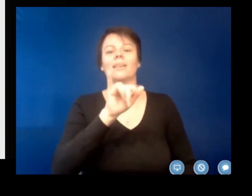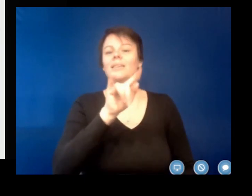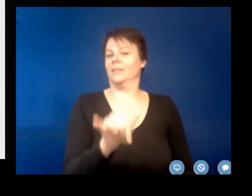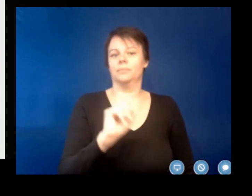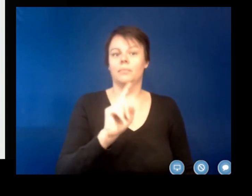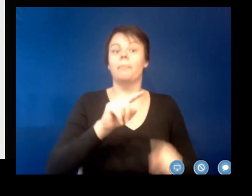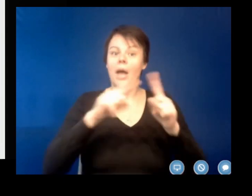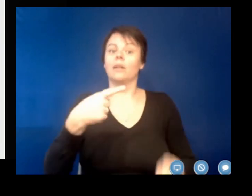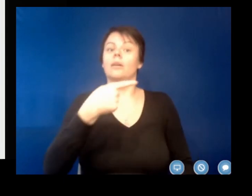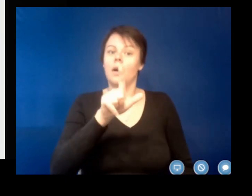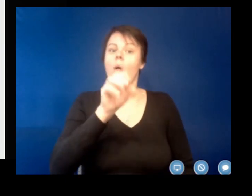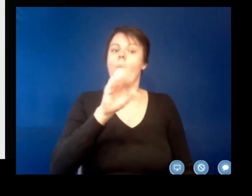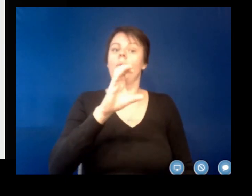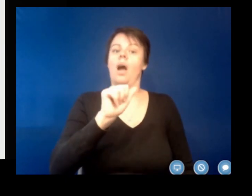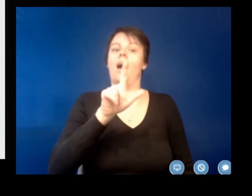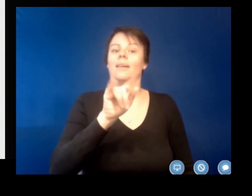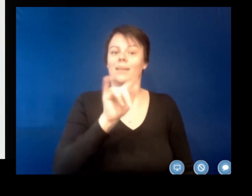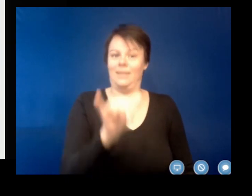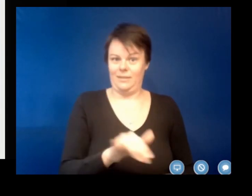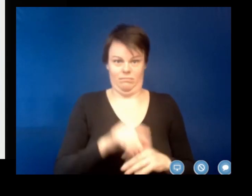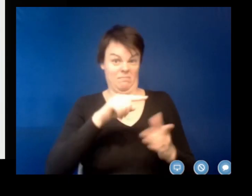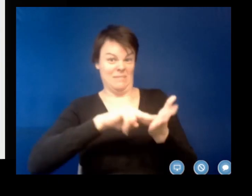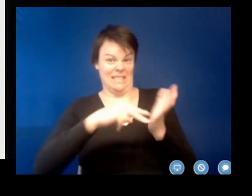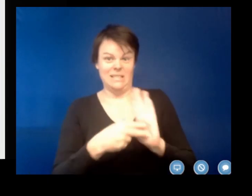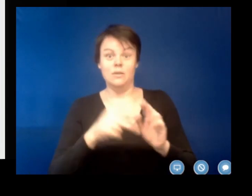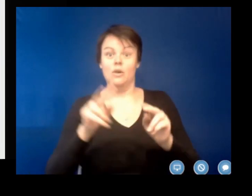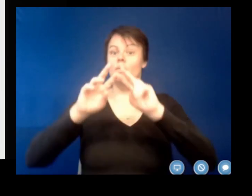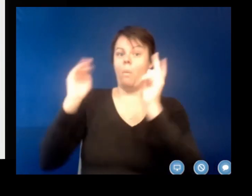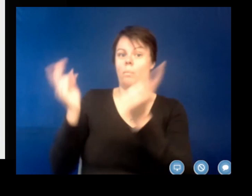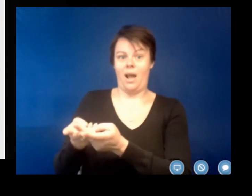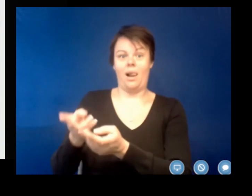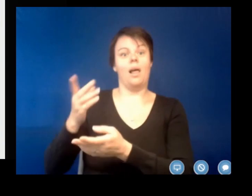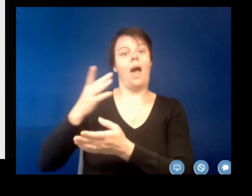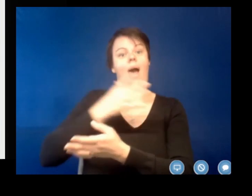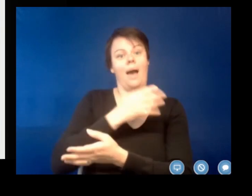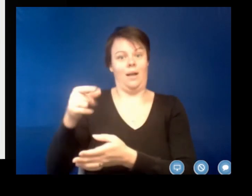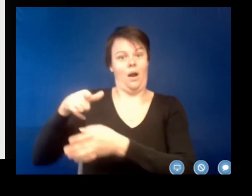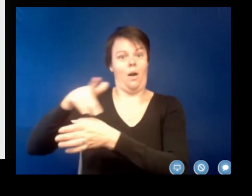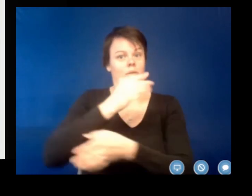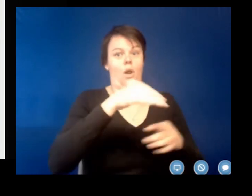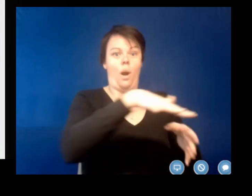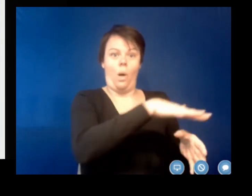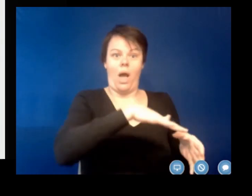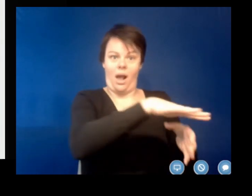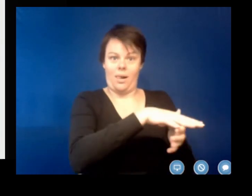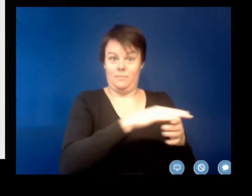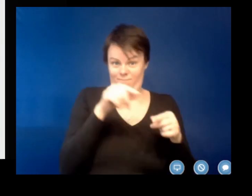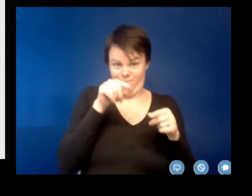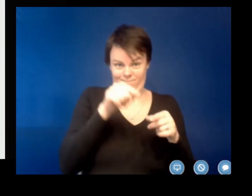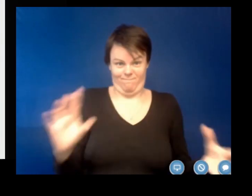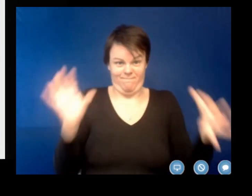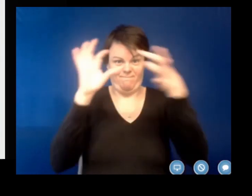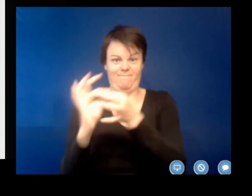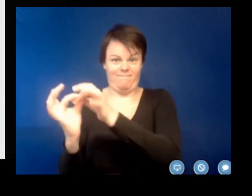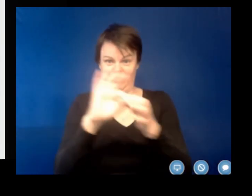risk management in a global society pointed out by Ulrich Beck. So, and now this is the background of